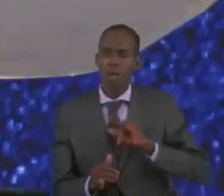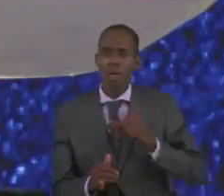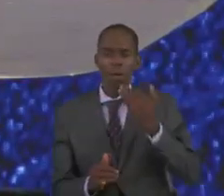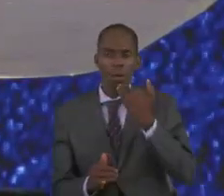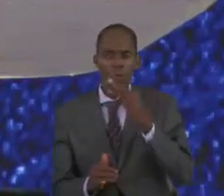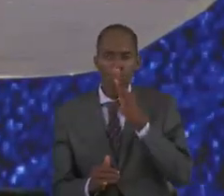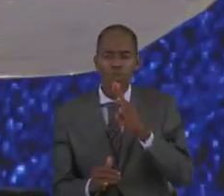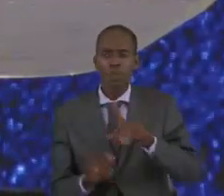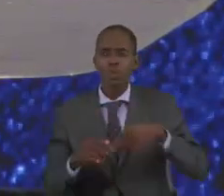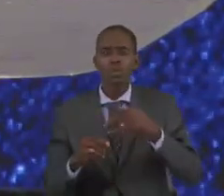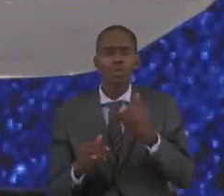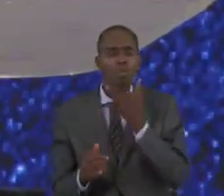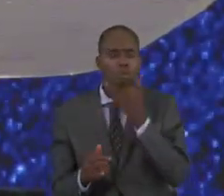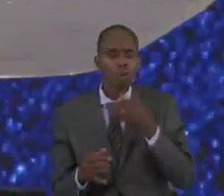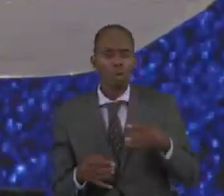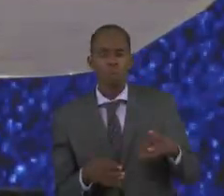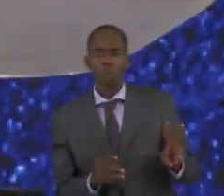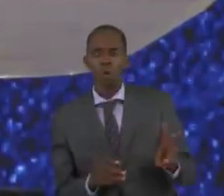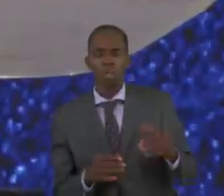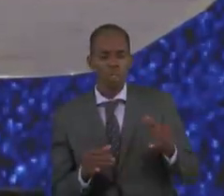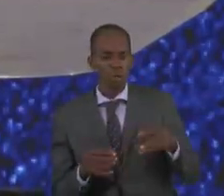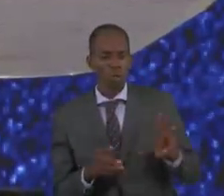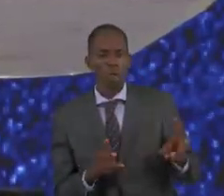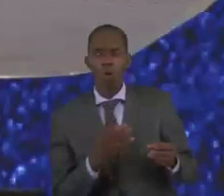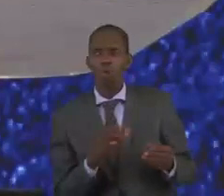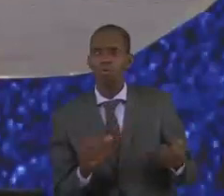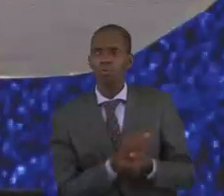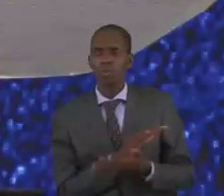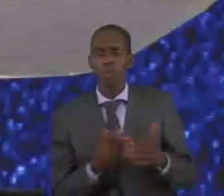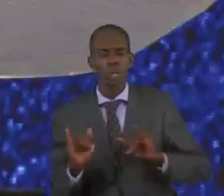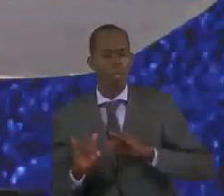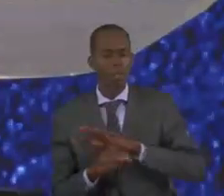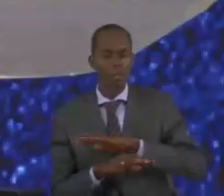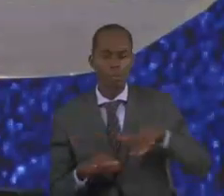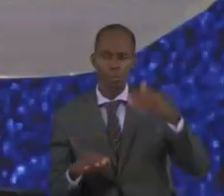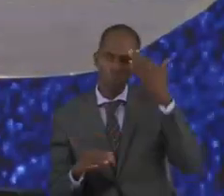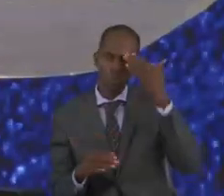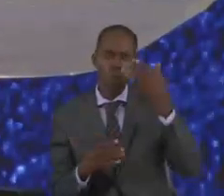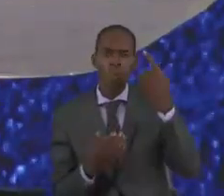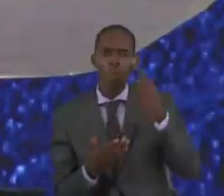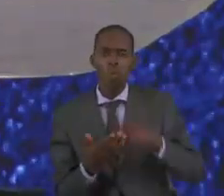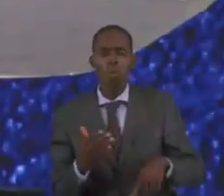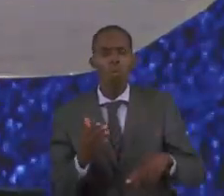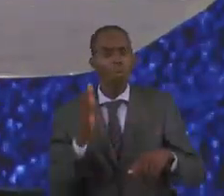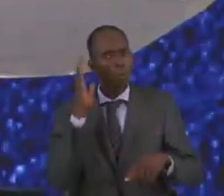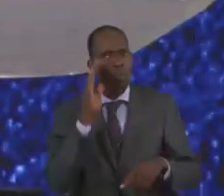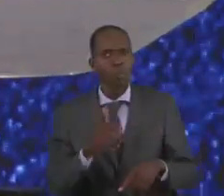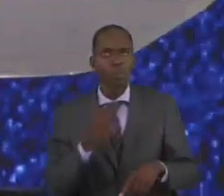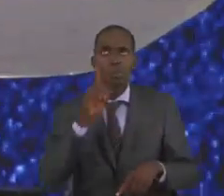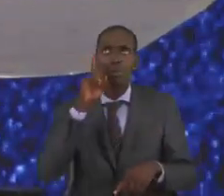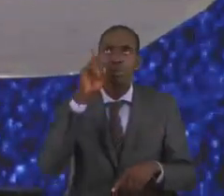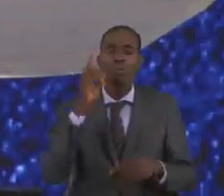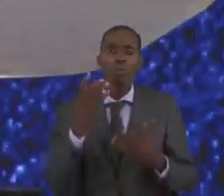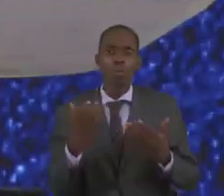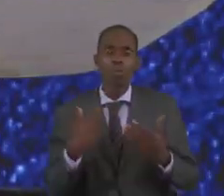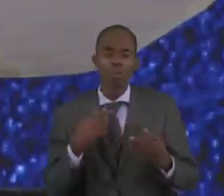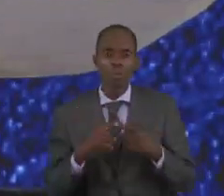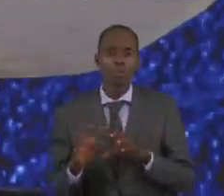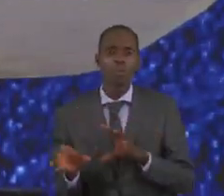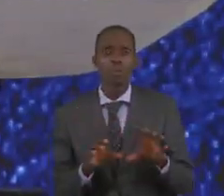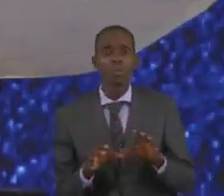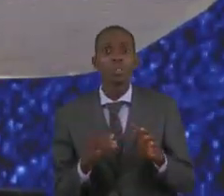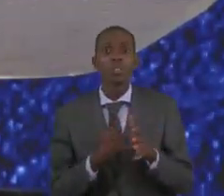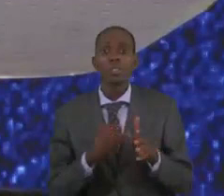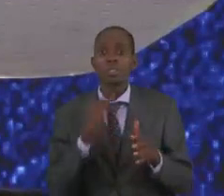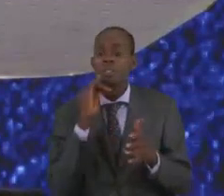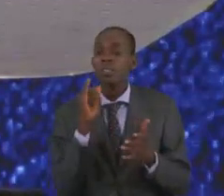the wrong direction and the way of damnation, and I didn't know. What will thou have me to do? It